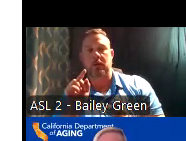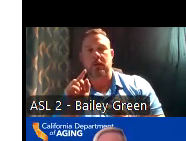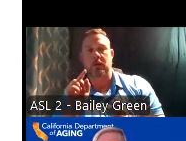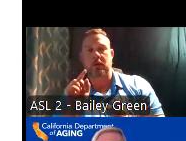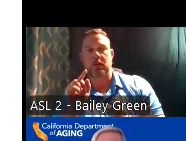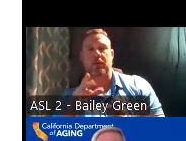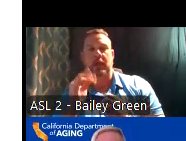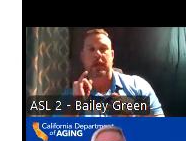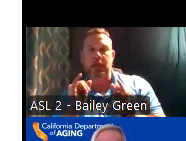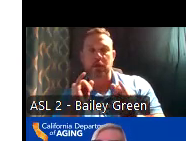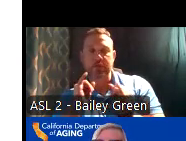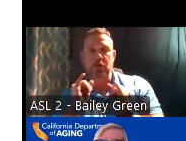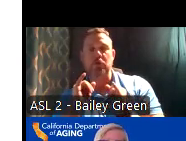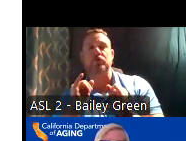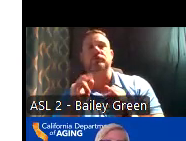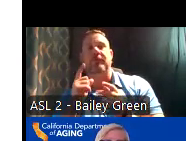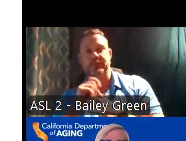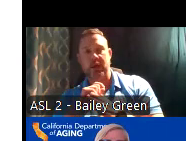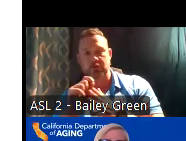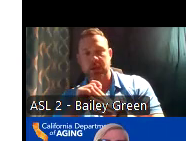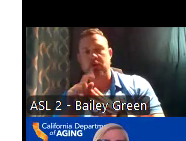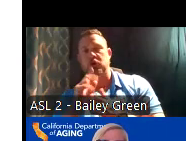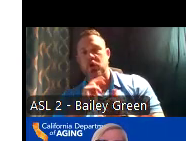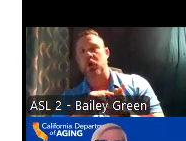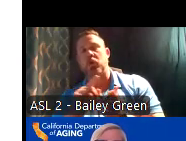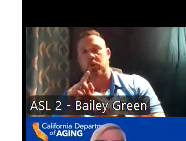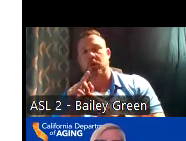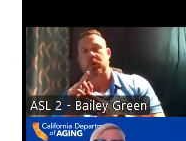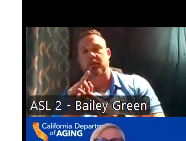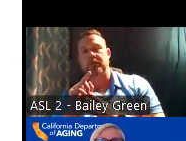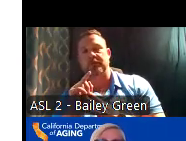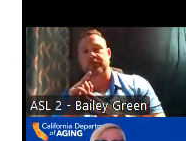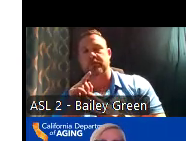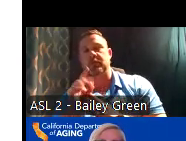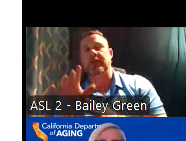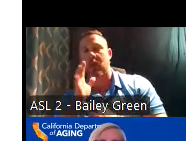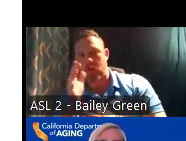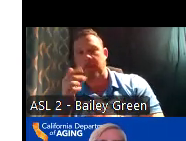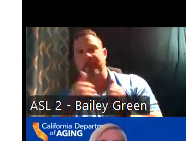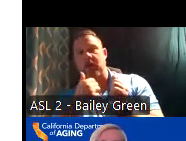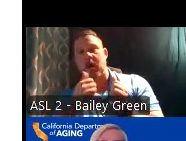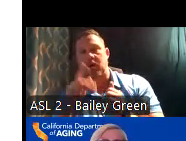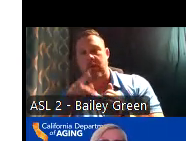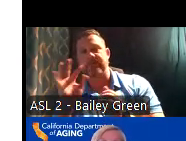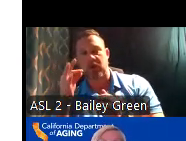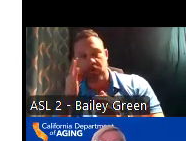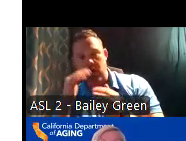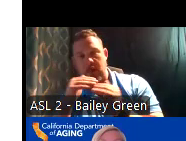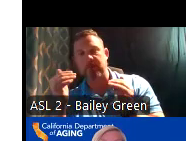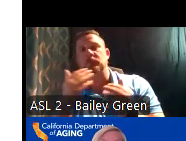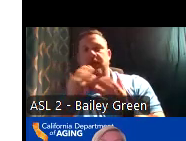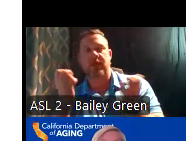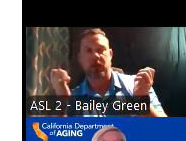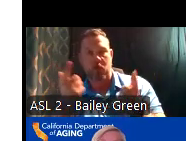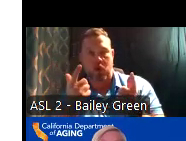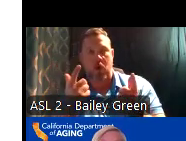the interviews from the Secretary that you noted, that we'll be following up on the federal level. So thank you one and